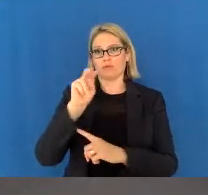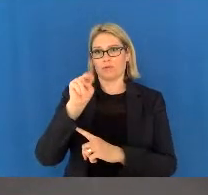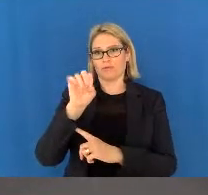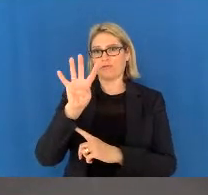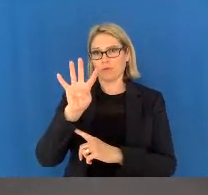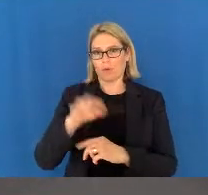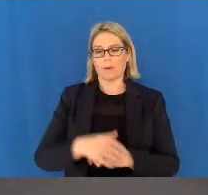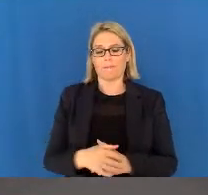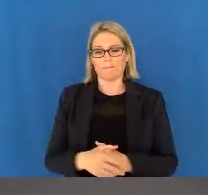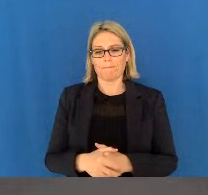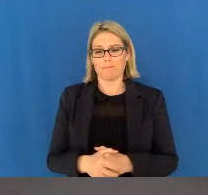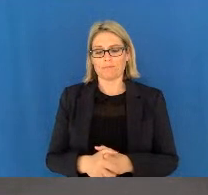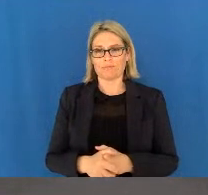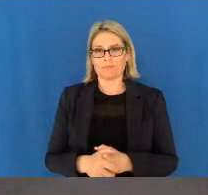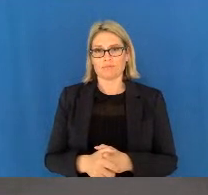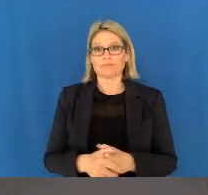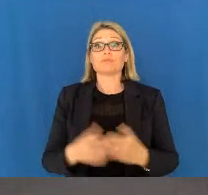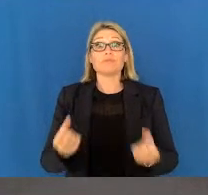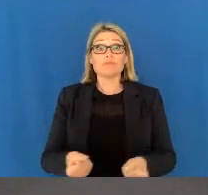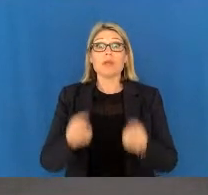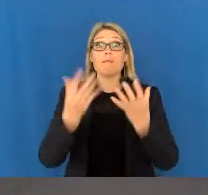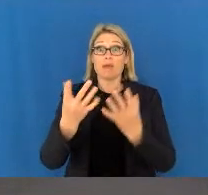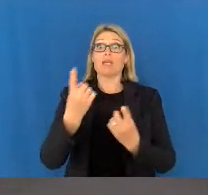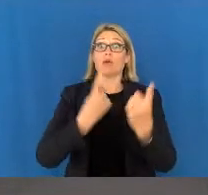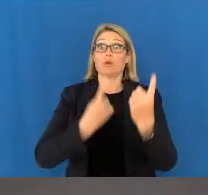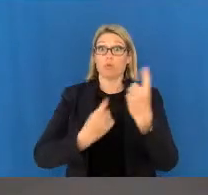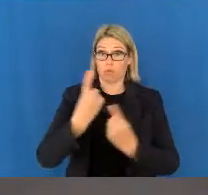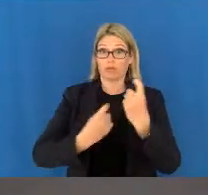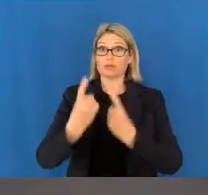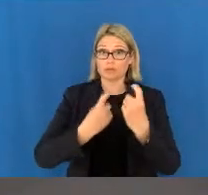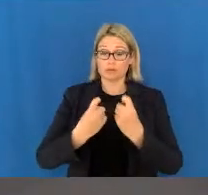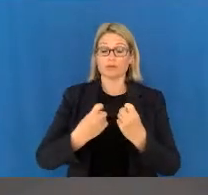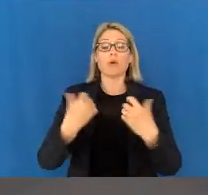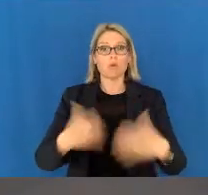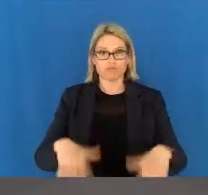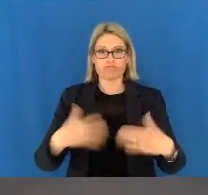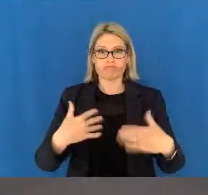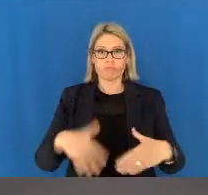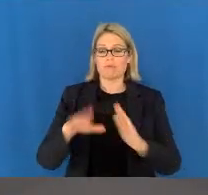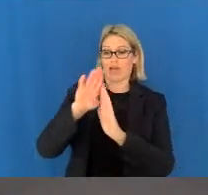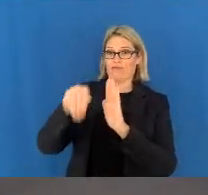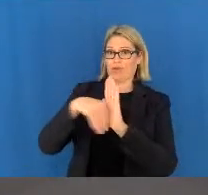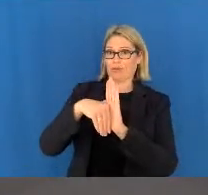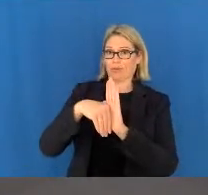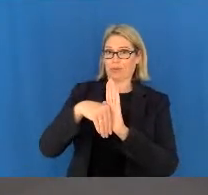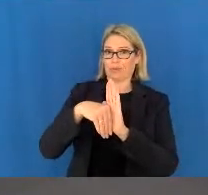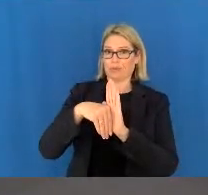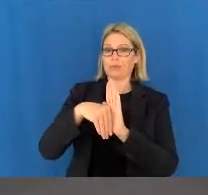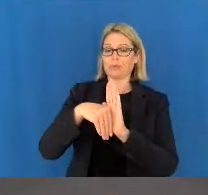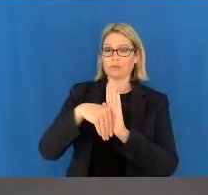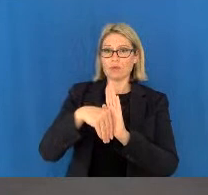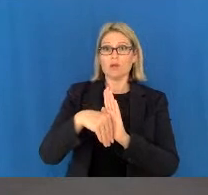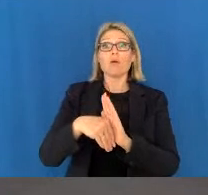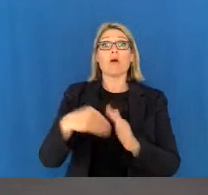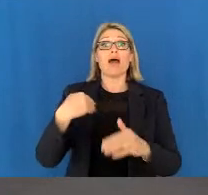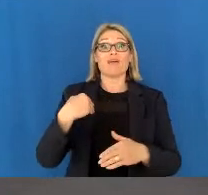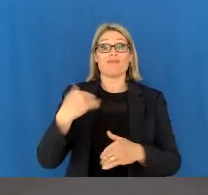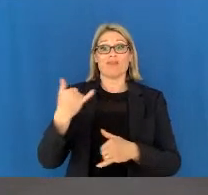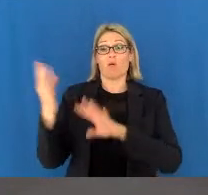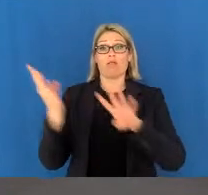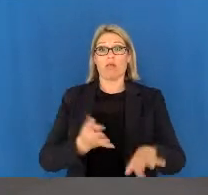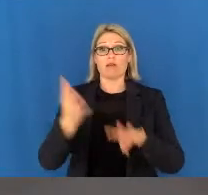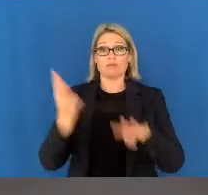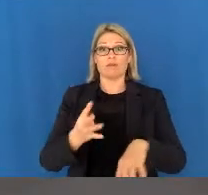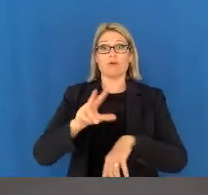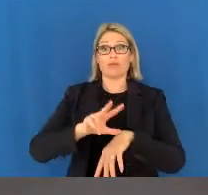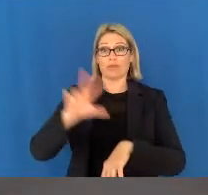We have lots of questions to get to. We have a good half hour because we have a press conference coming up at 3 o'clock